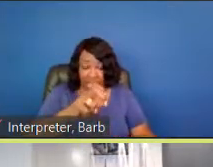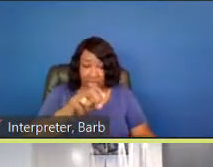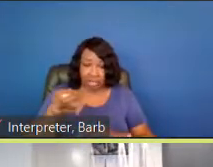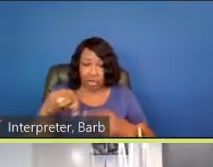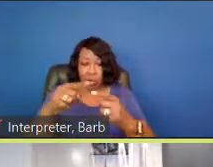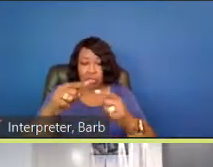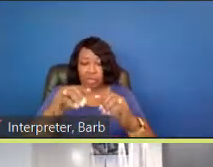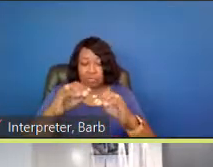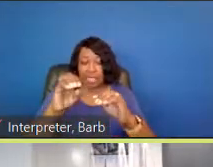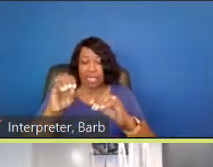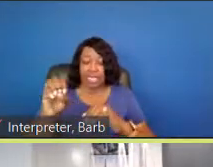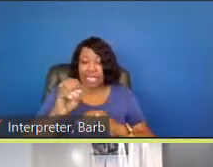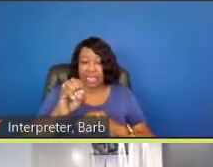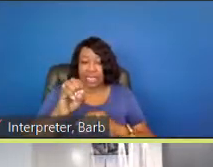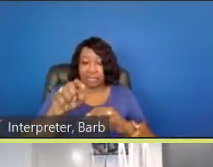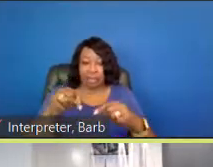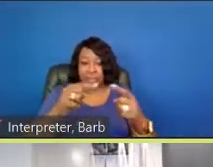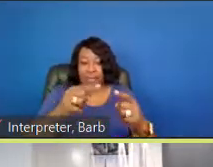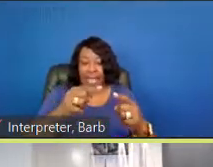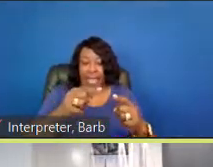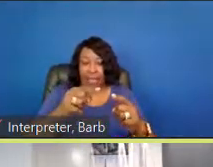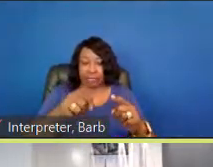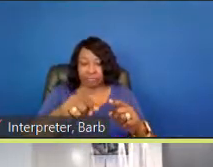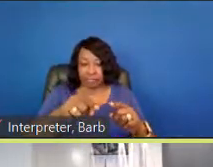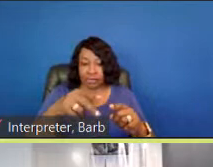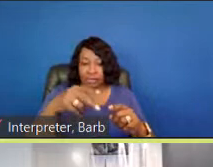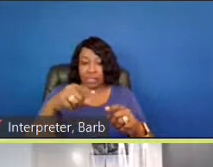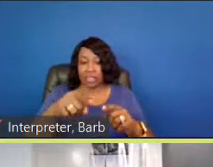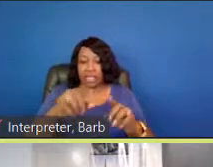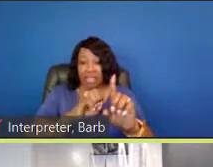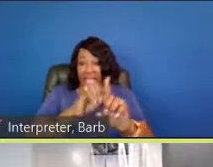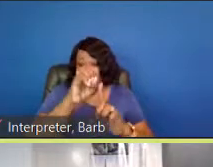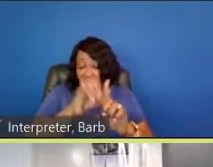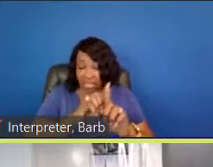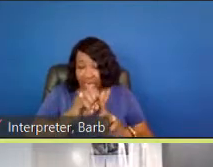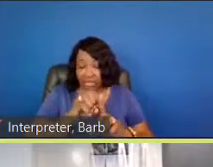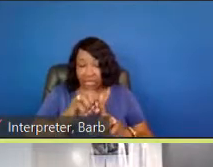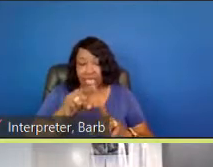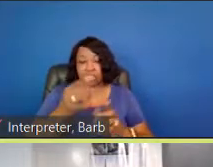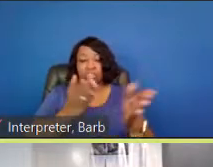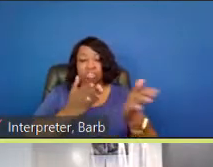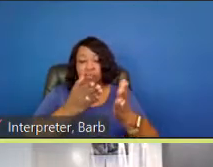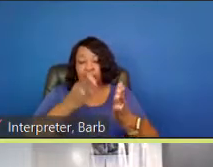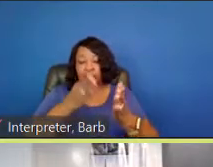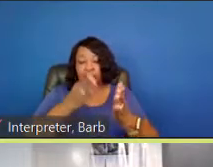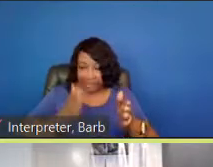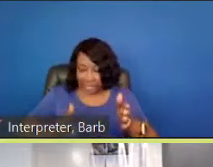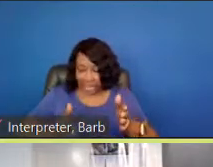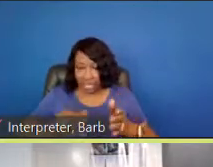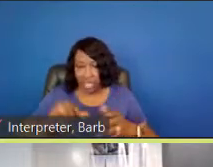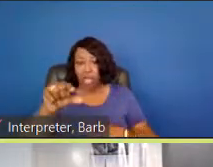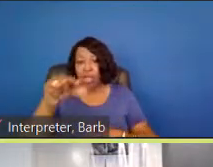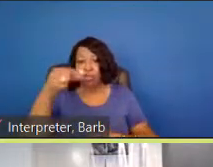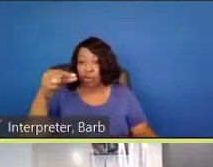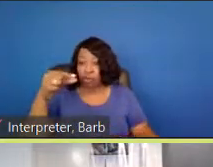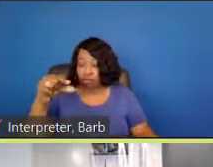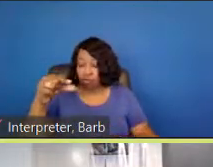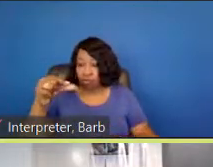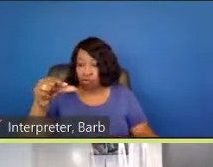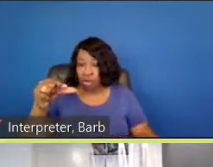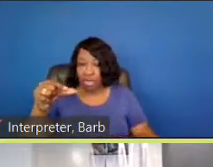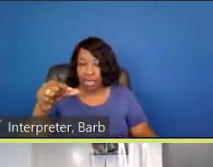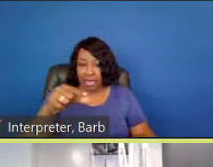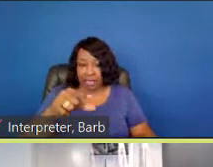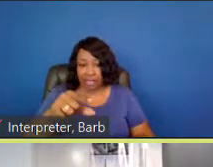the eastbound platform is the escalator that also services that side. The green